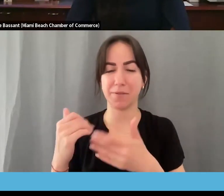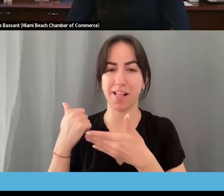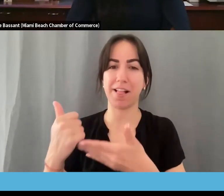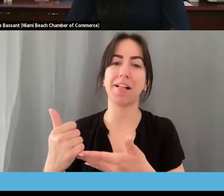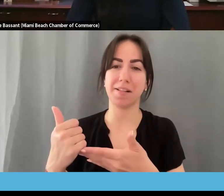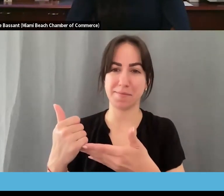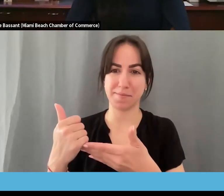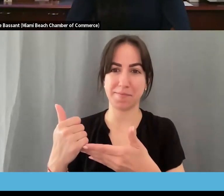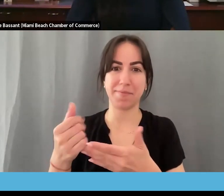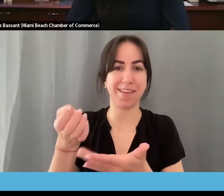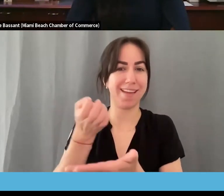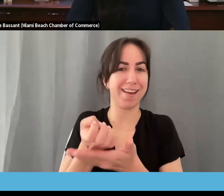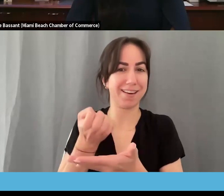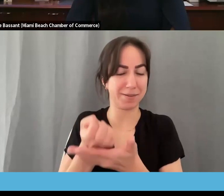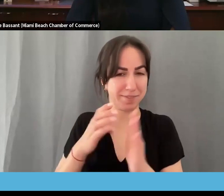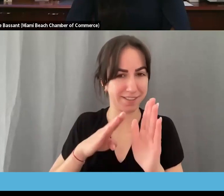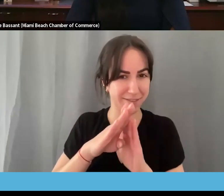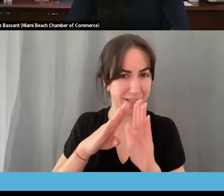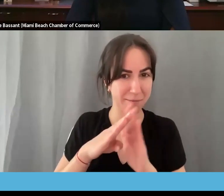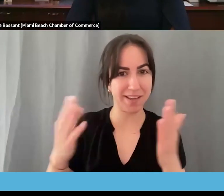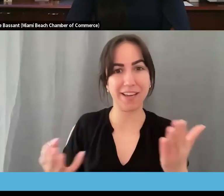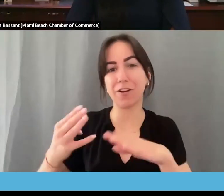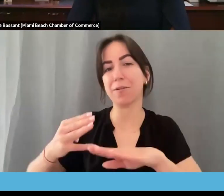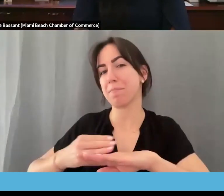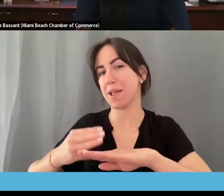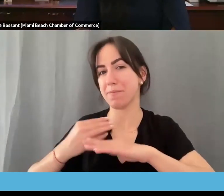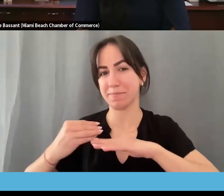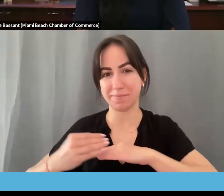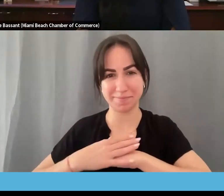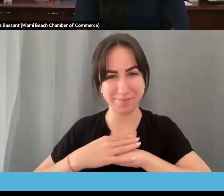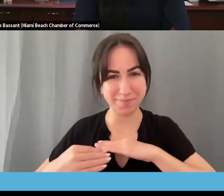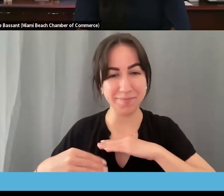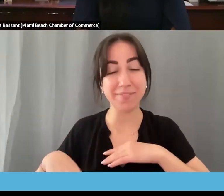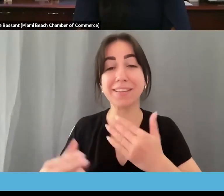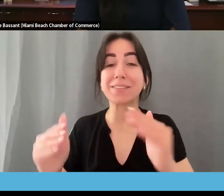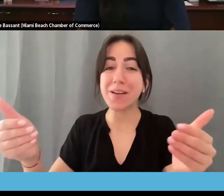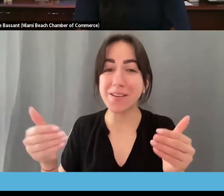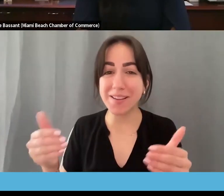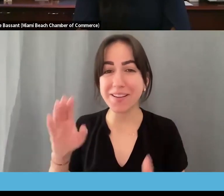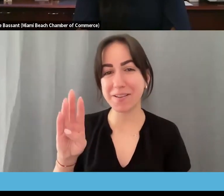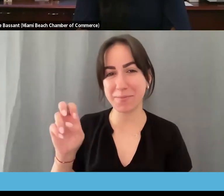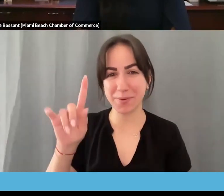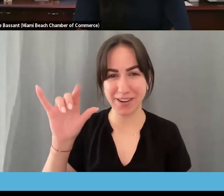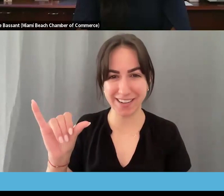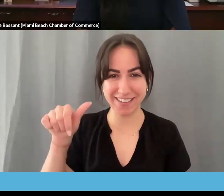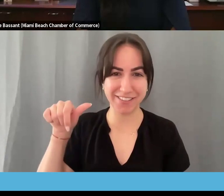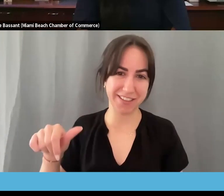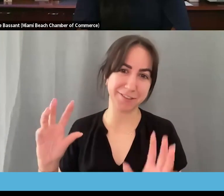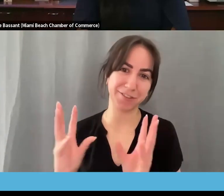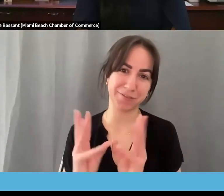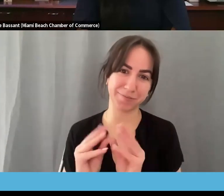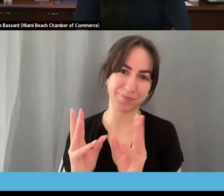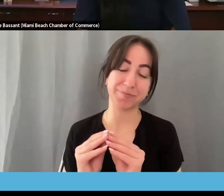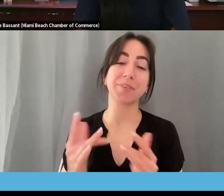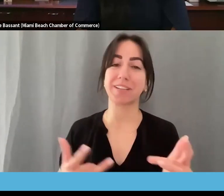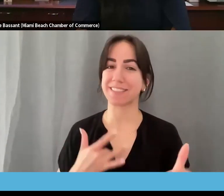the overall economic development of Miami Beach. So welcome, Brittnie, to our quarterly conversation. We're happy to